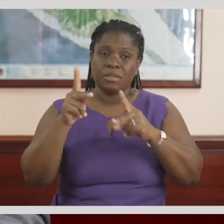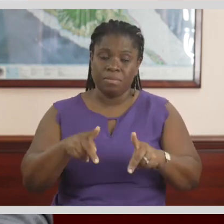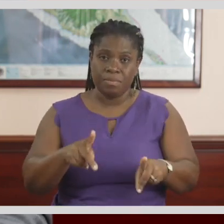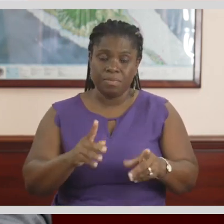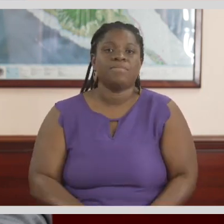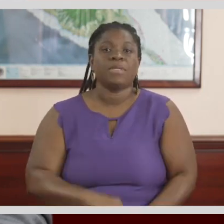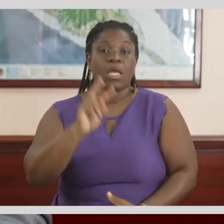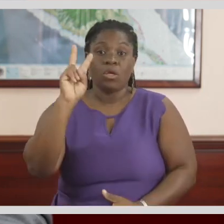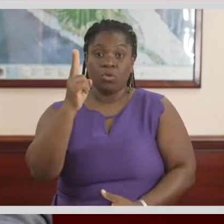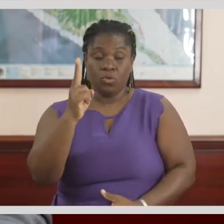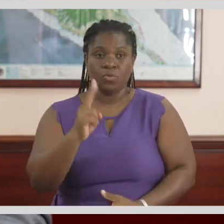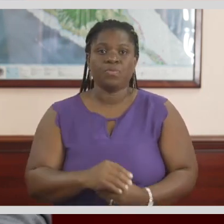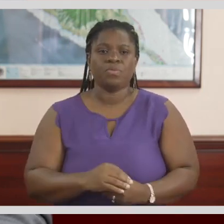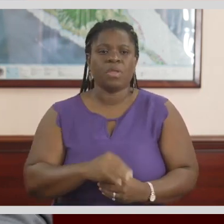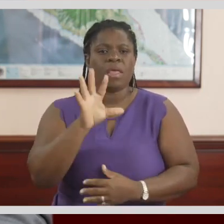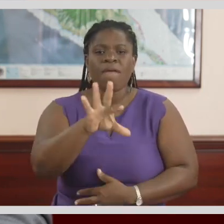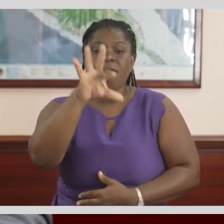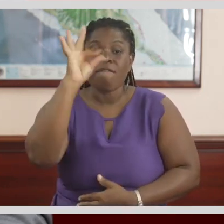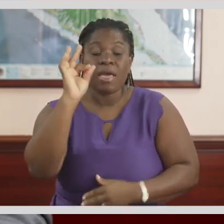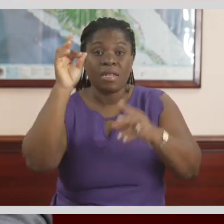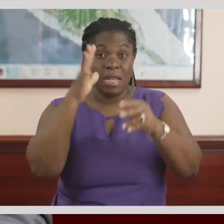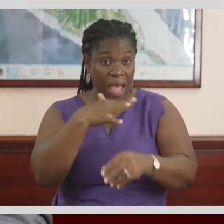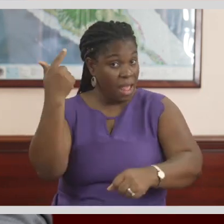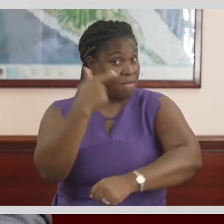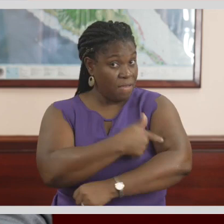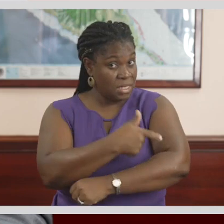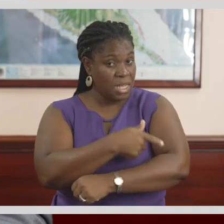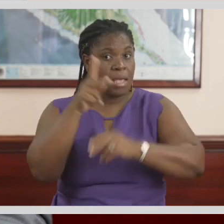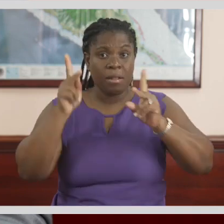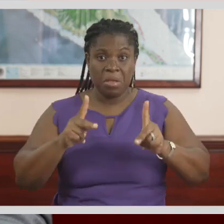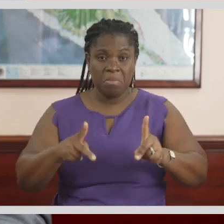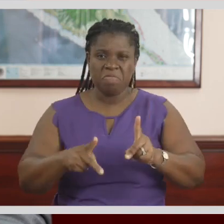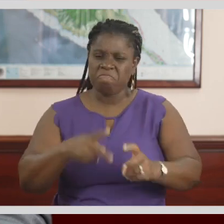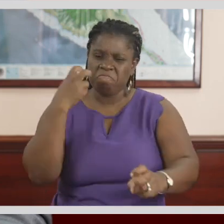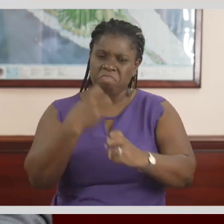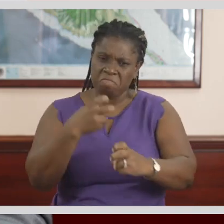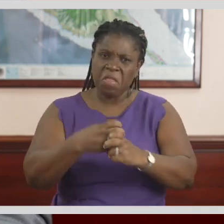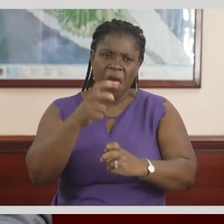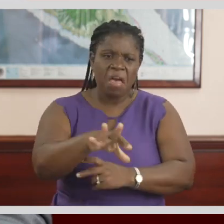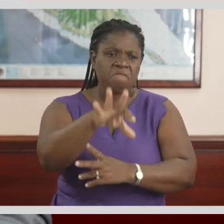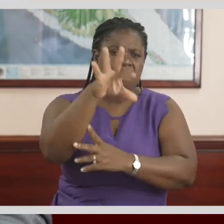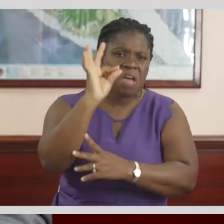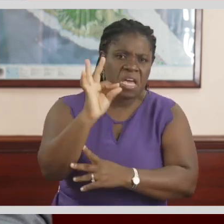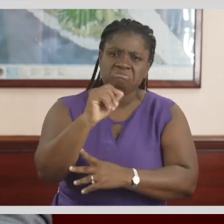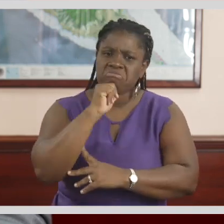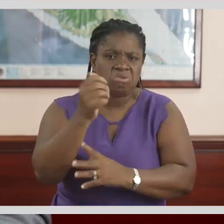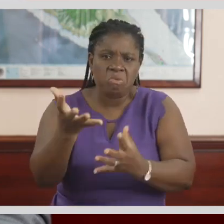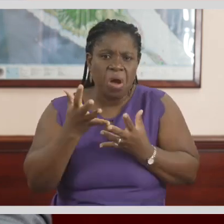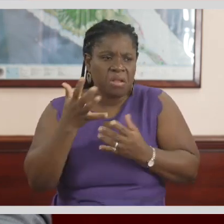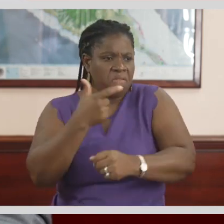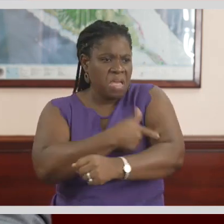2. Locating and immunizing those persons who were difficult to reach and failed to receive vaccines